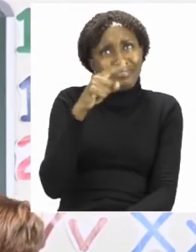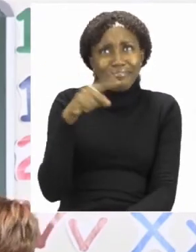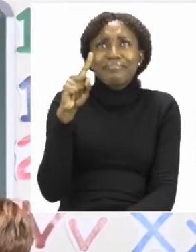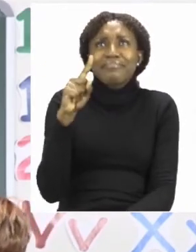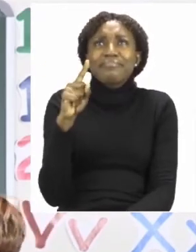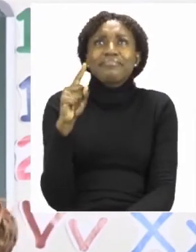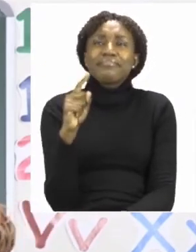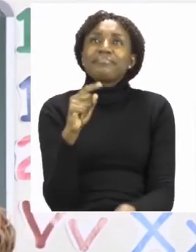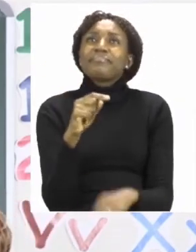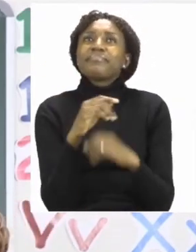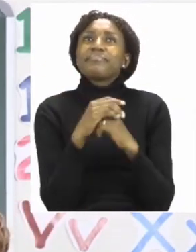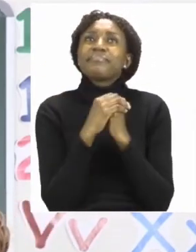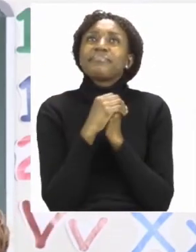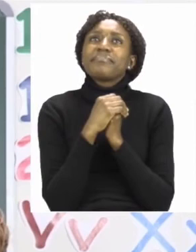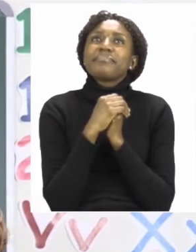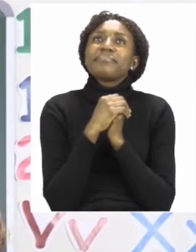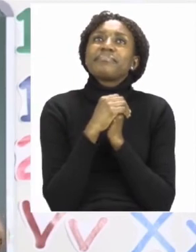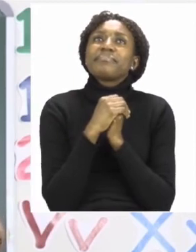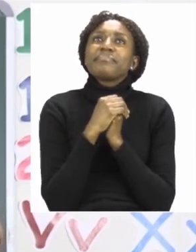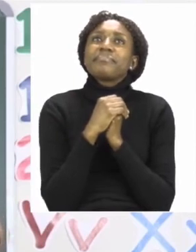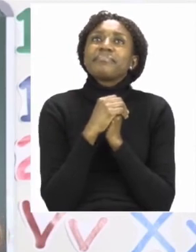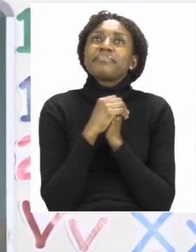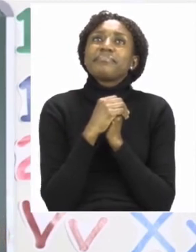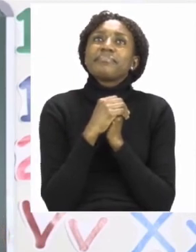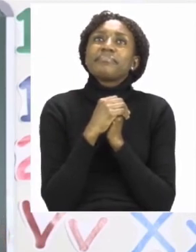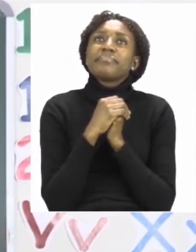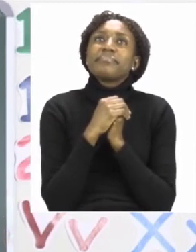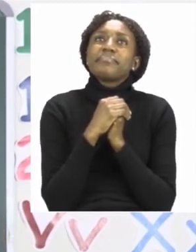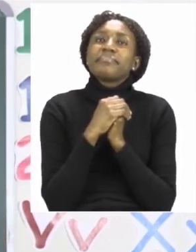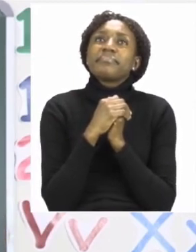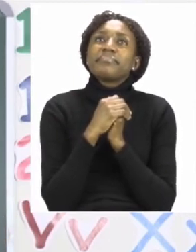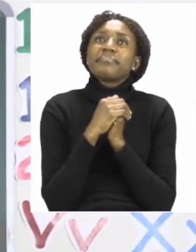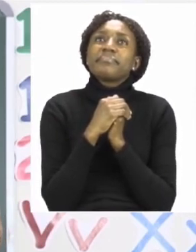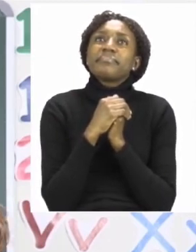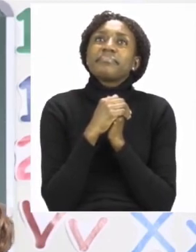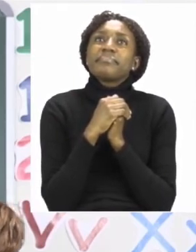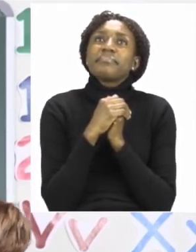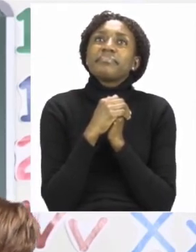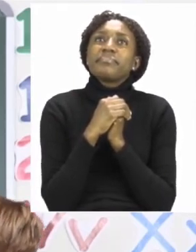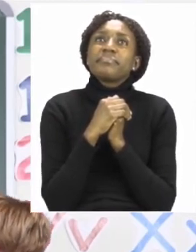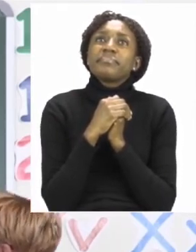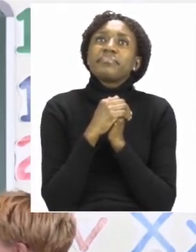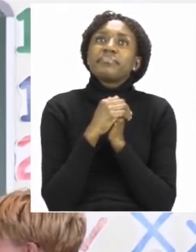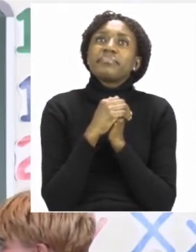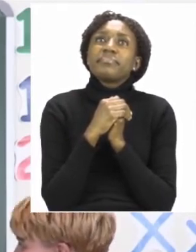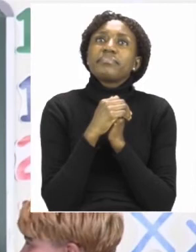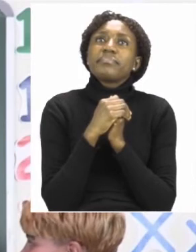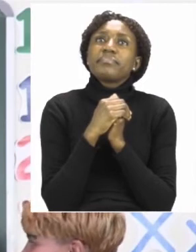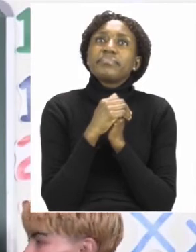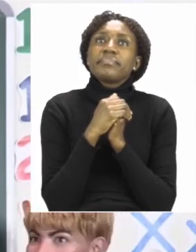does so now we go ahead and we put it in there